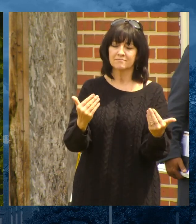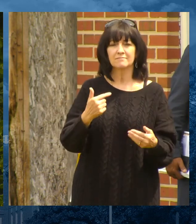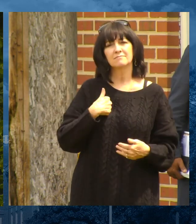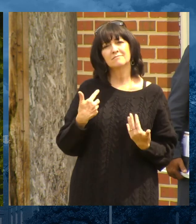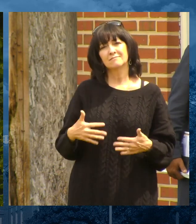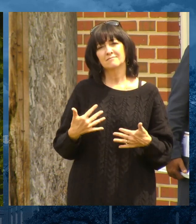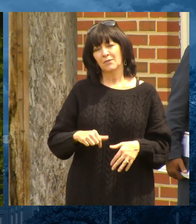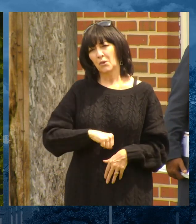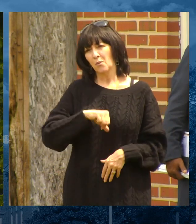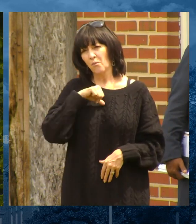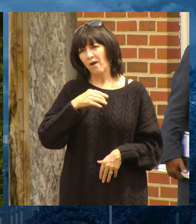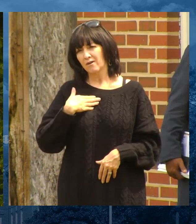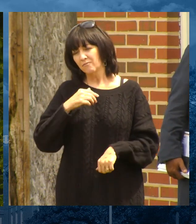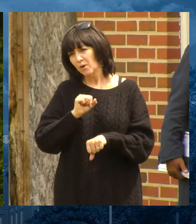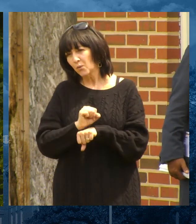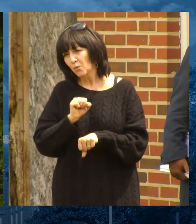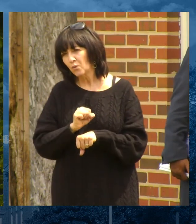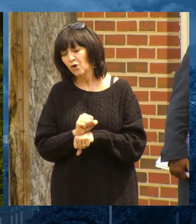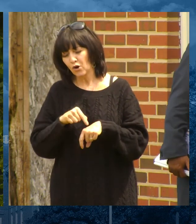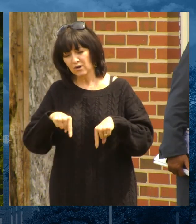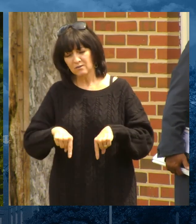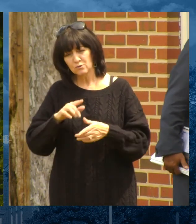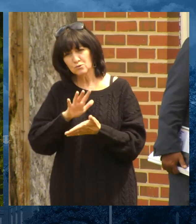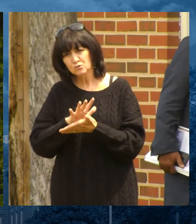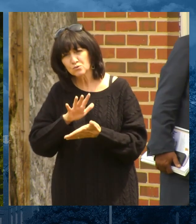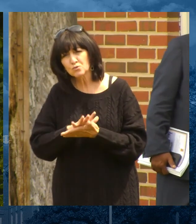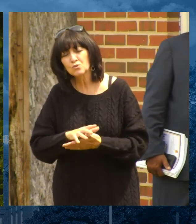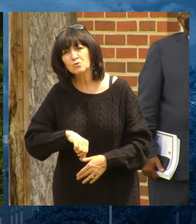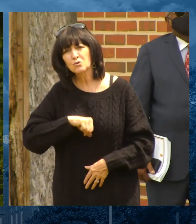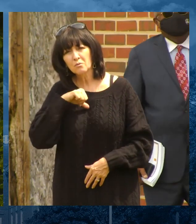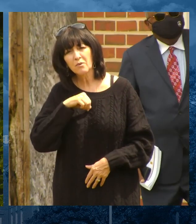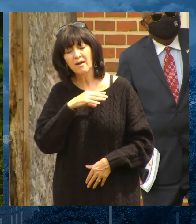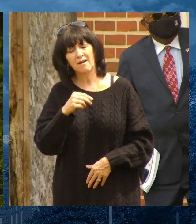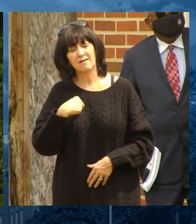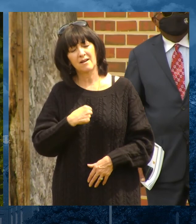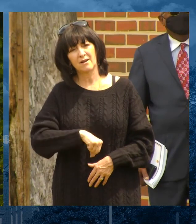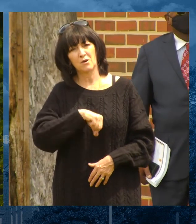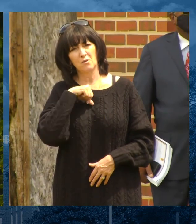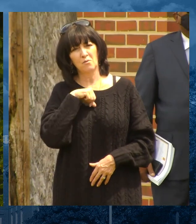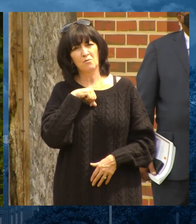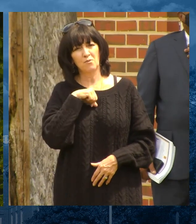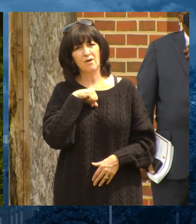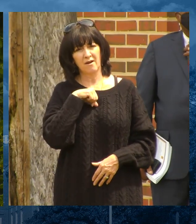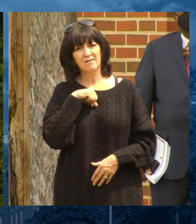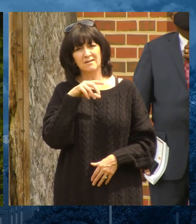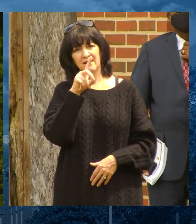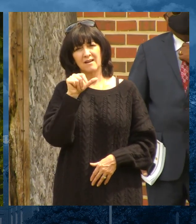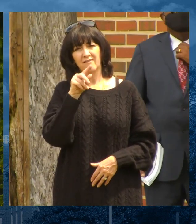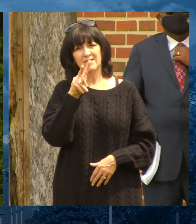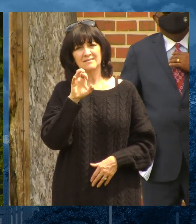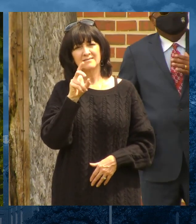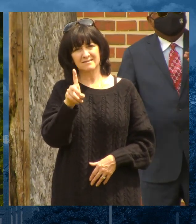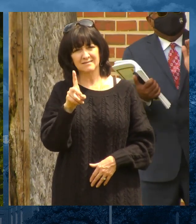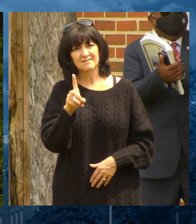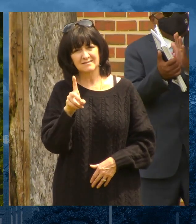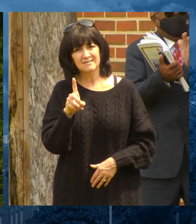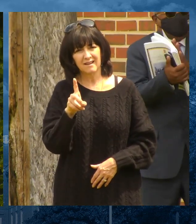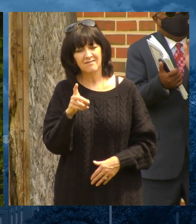this school, and I'm also so proud of David Wilk, who's been such an inspiration to get all this done.